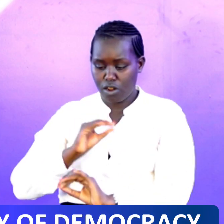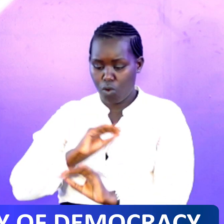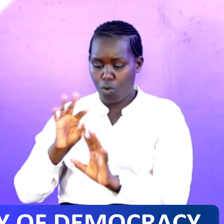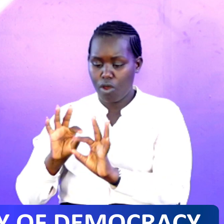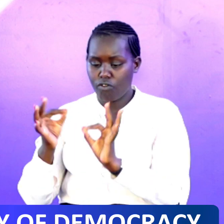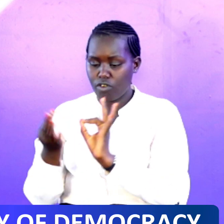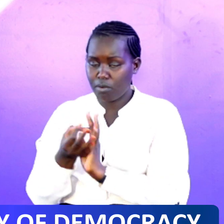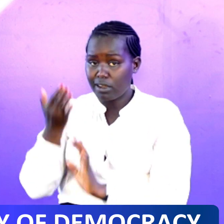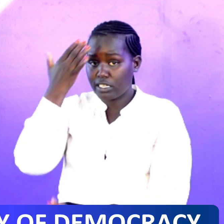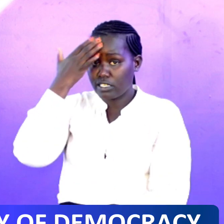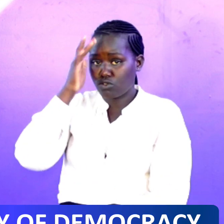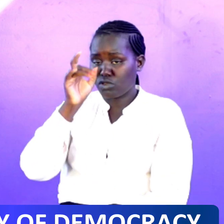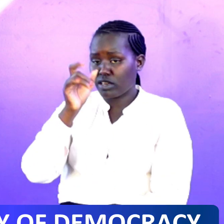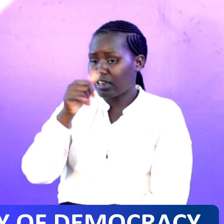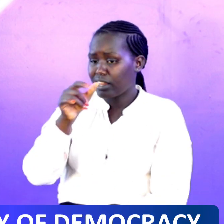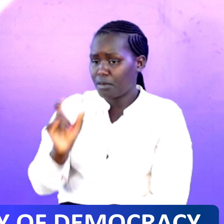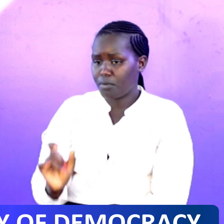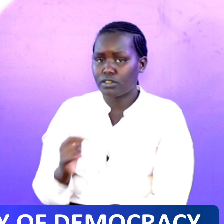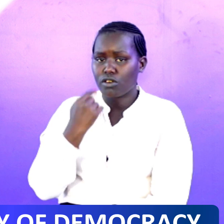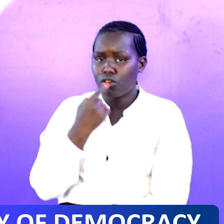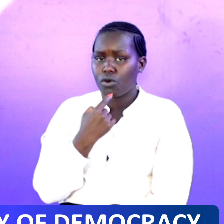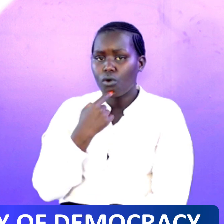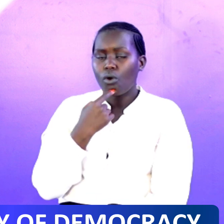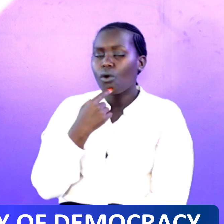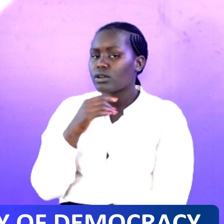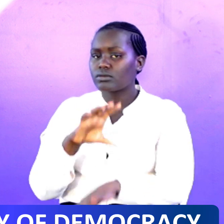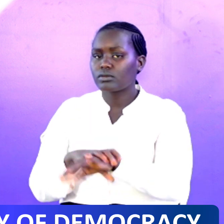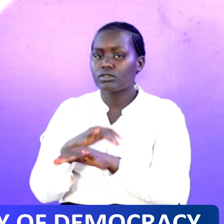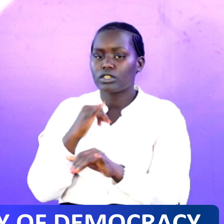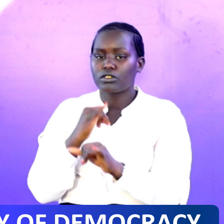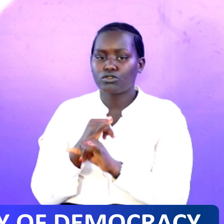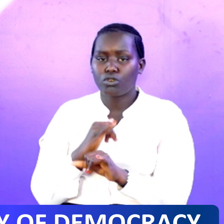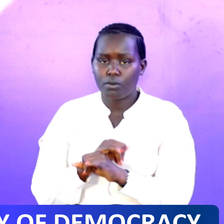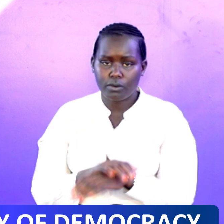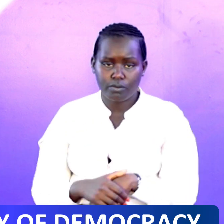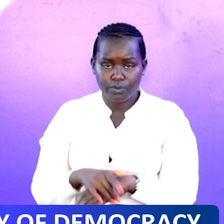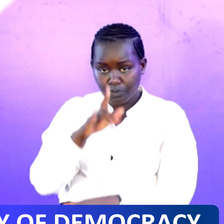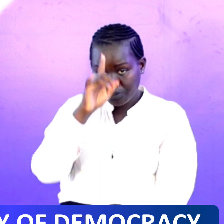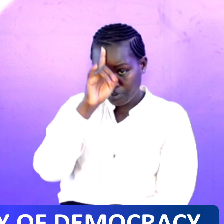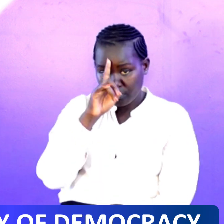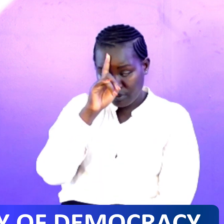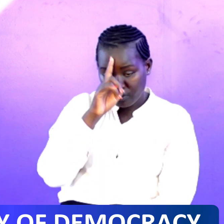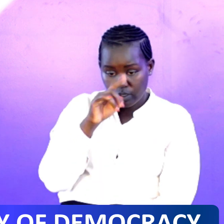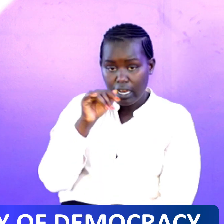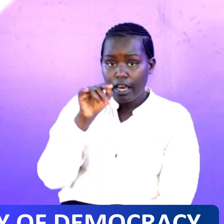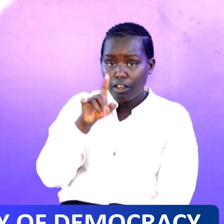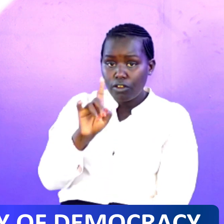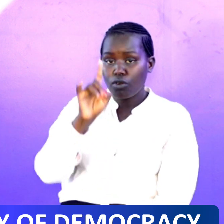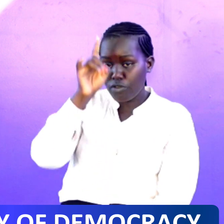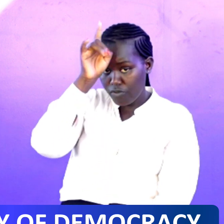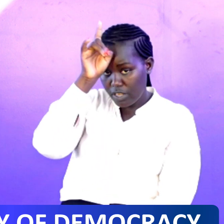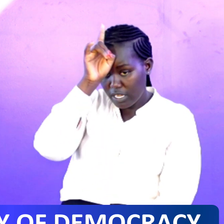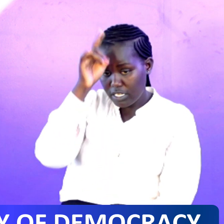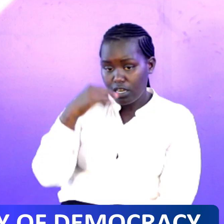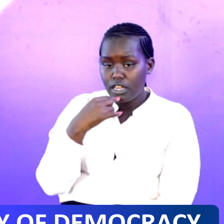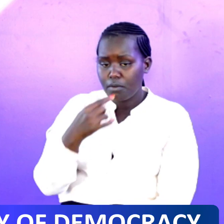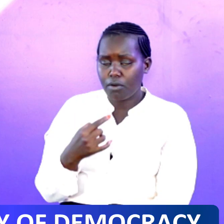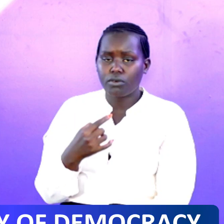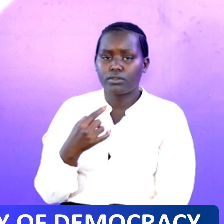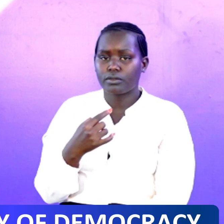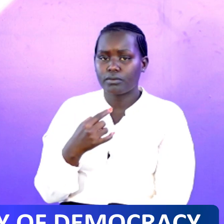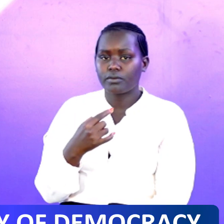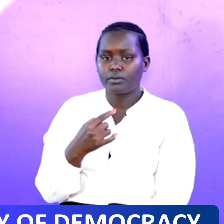know anybody who has got a job where he's talking about. You get me? No, seriously. Yeah. In your village, tell me in your WhatsApp group or